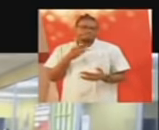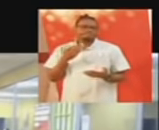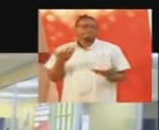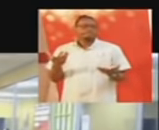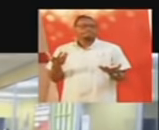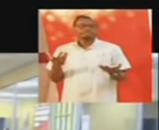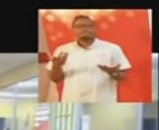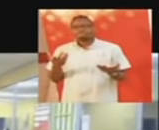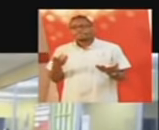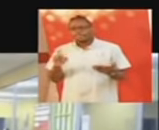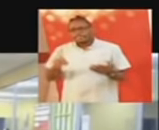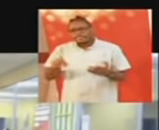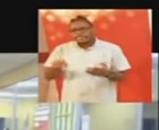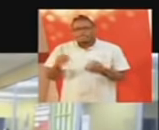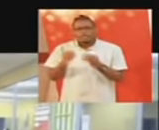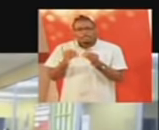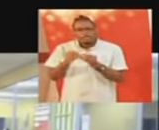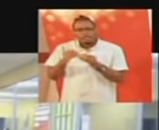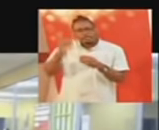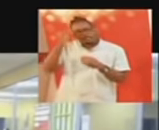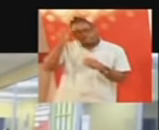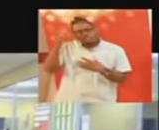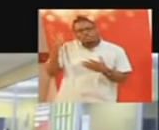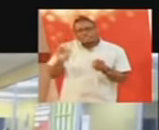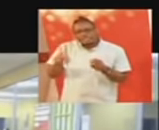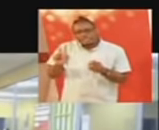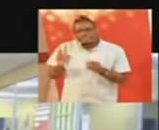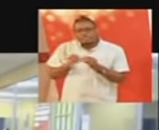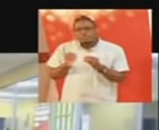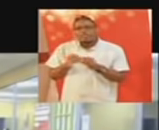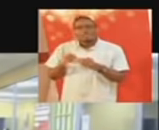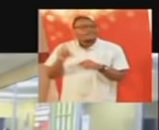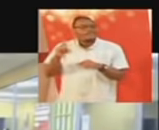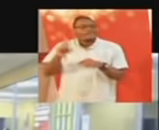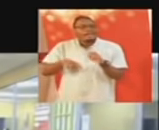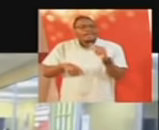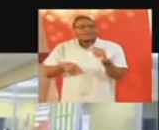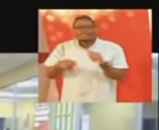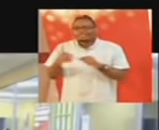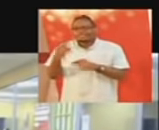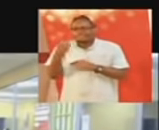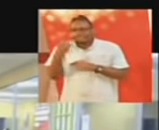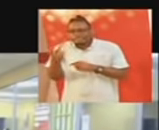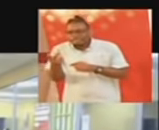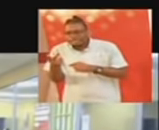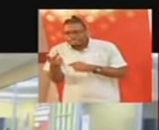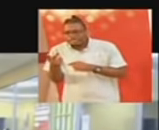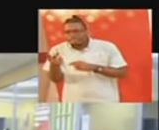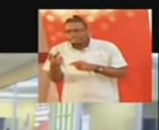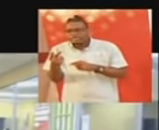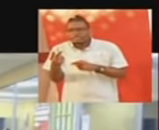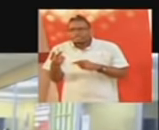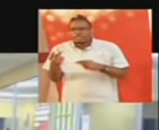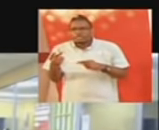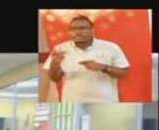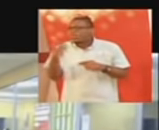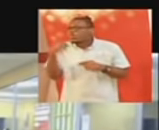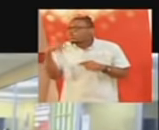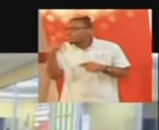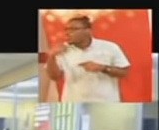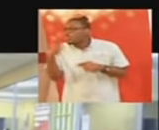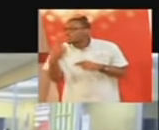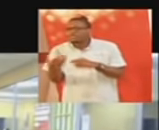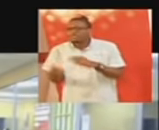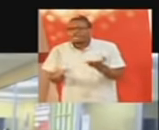from our vantage point here, we're not able to see exactly what is the leading cause of death for persons with pre-existing